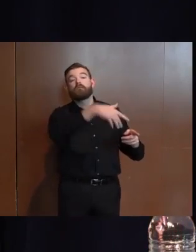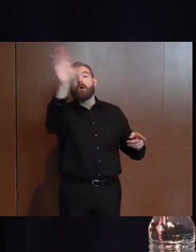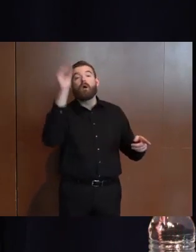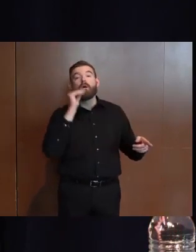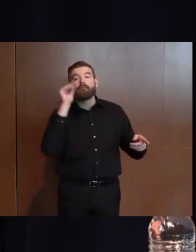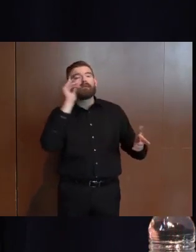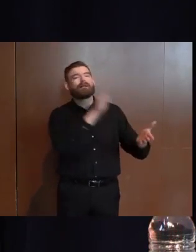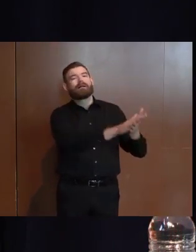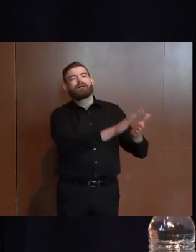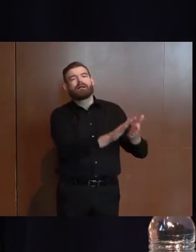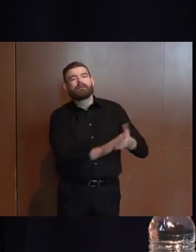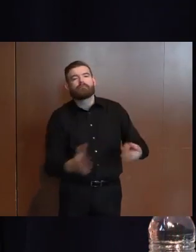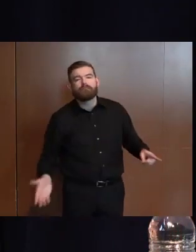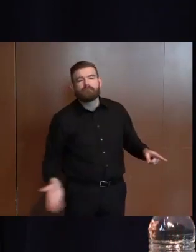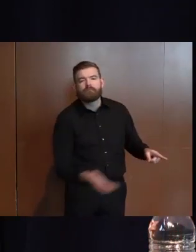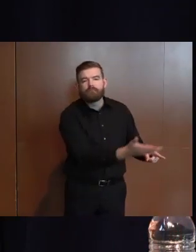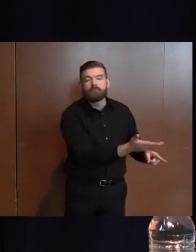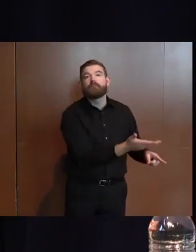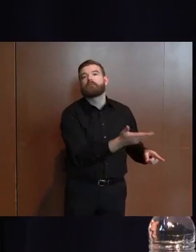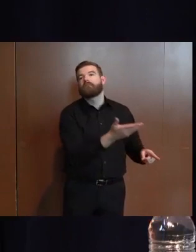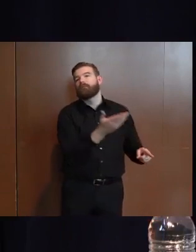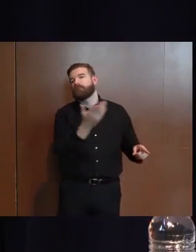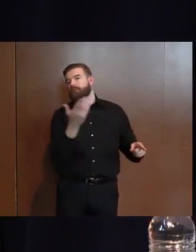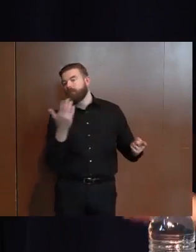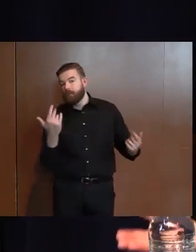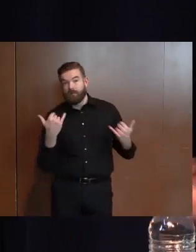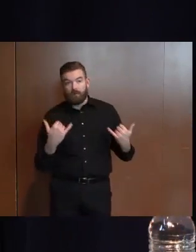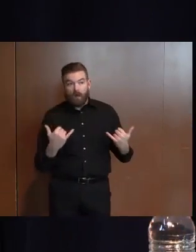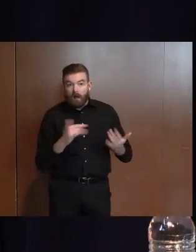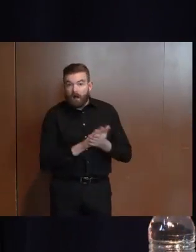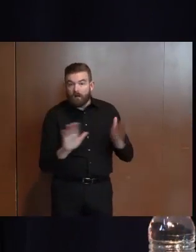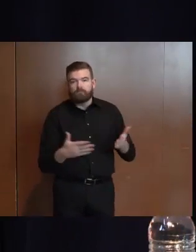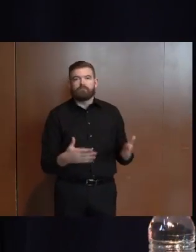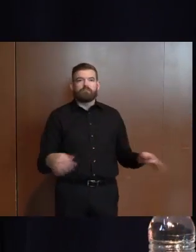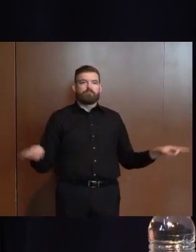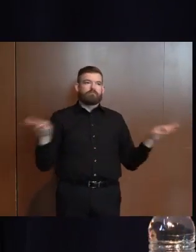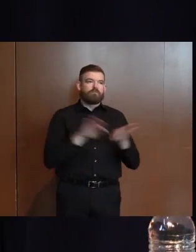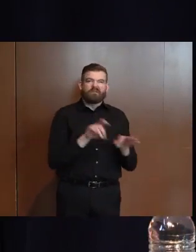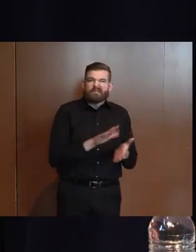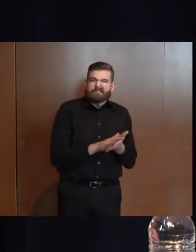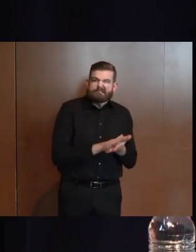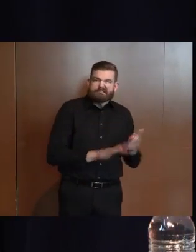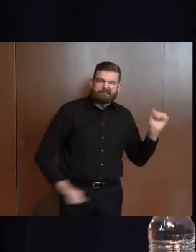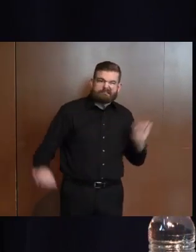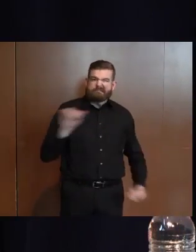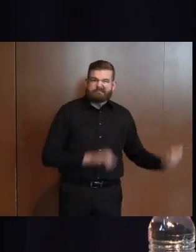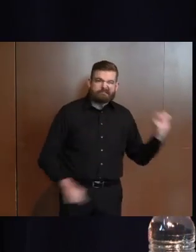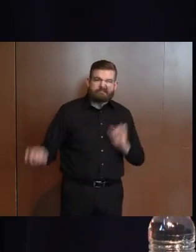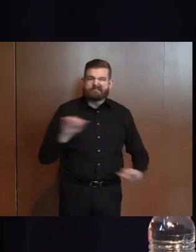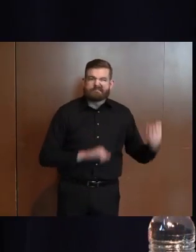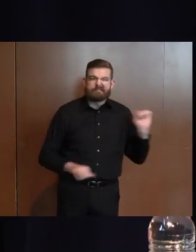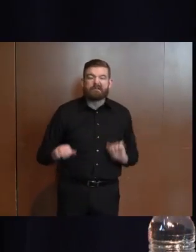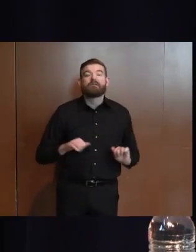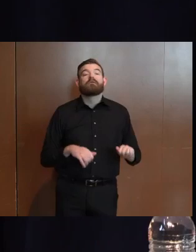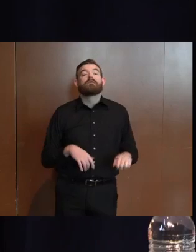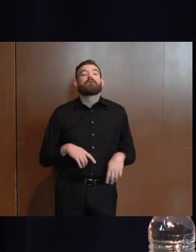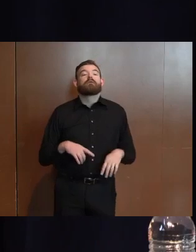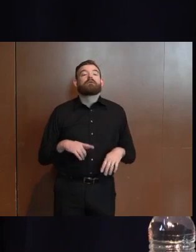very important right now, so they're spending a lot of time on that. Then the patients get placed. Sometimes you go on divert because you don't have critical care